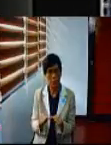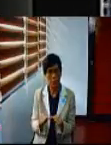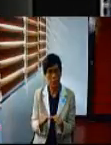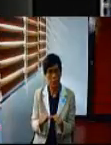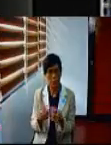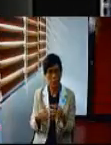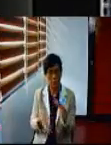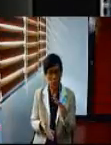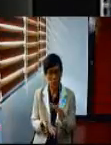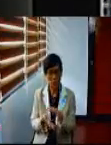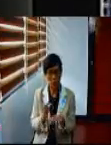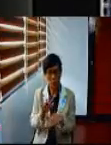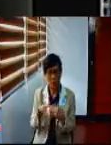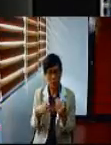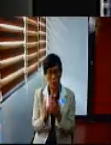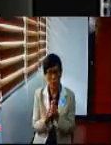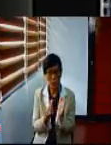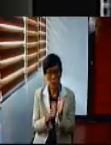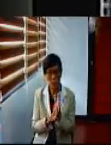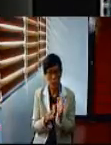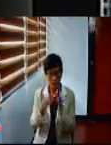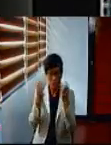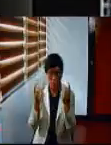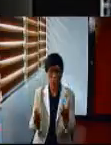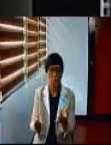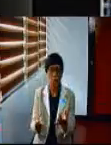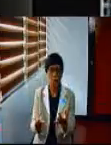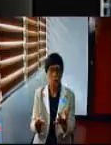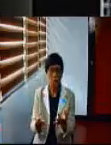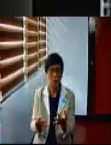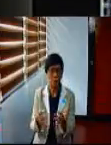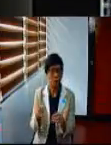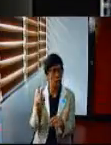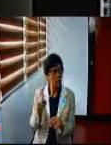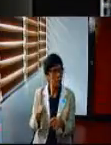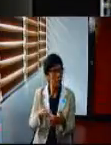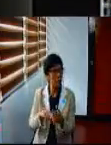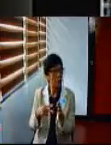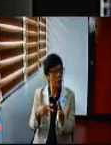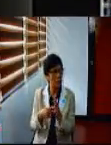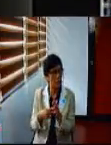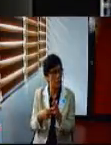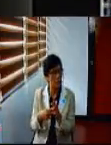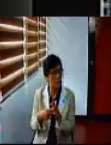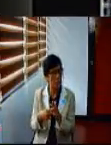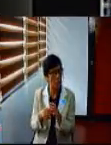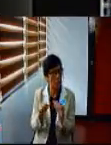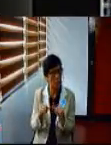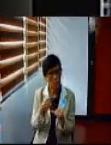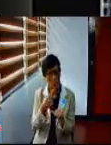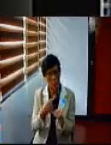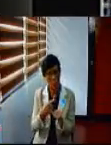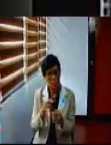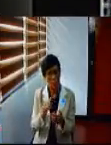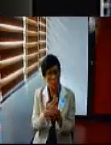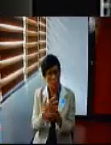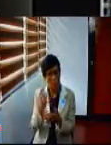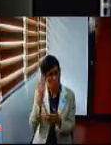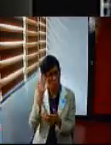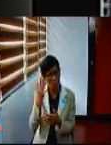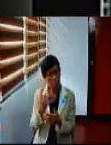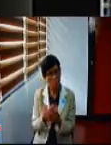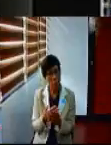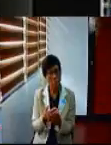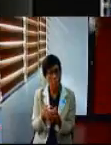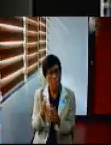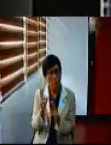mitigate or prevent such harm. They must therefore be able to say that they know that their respective human rights,